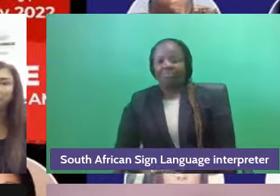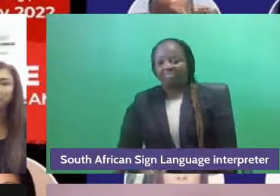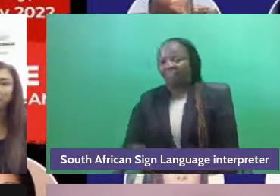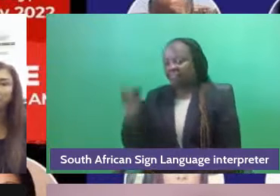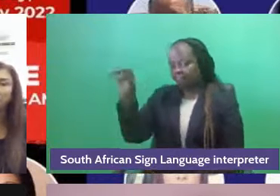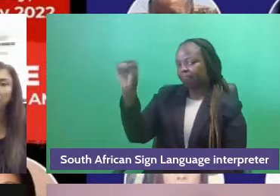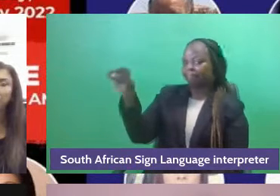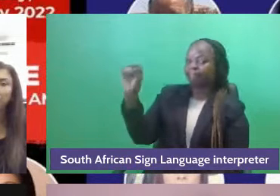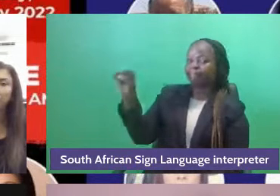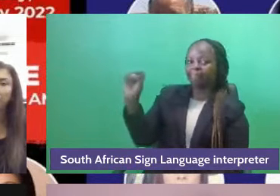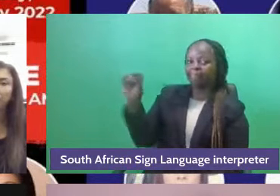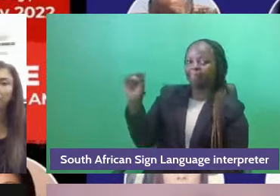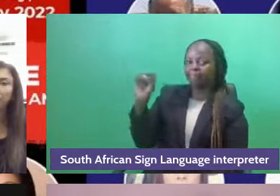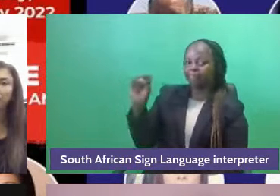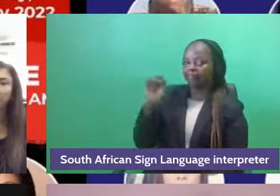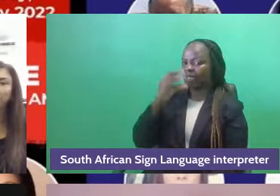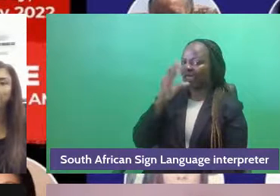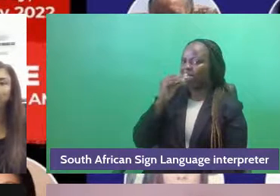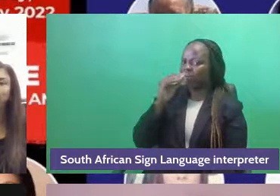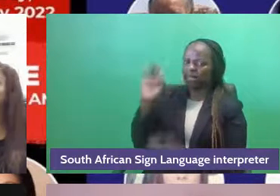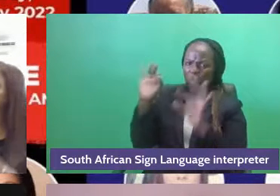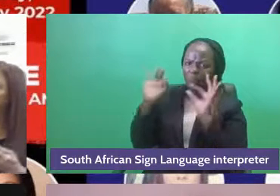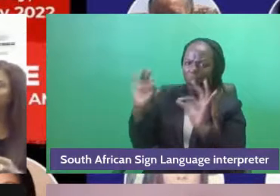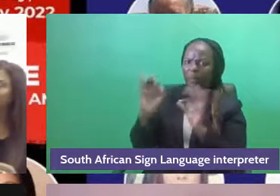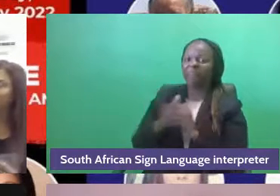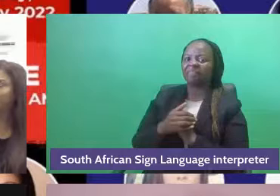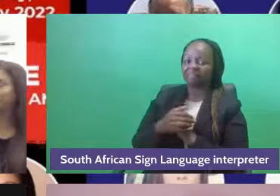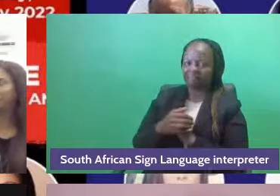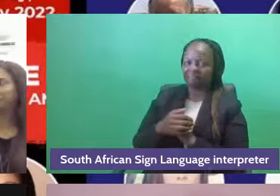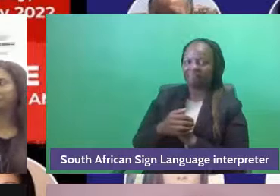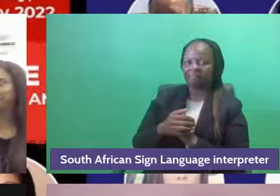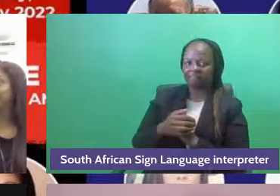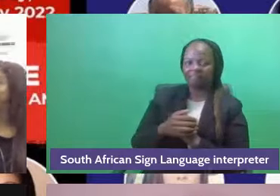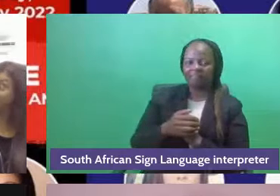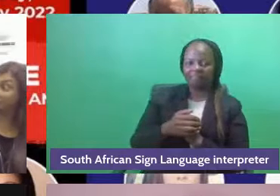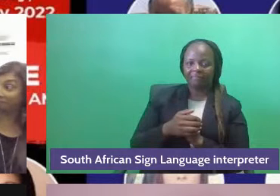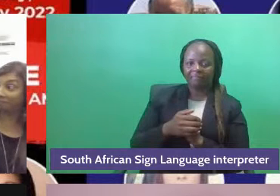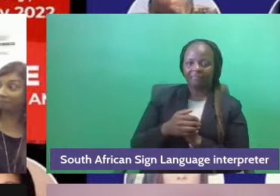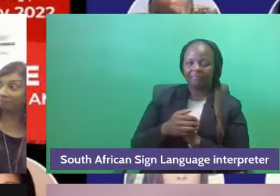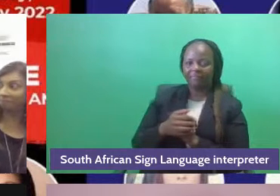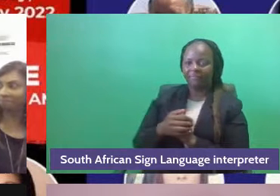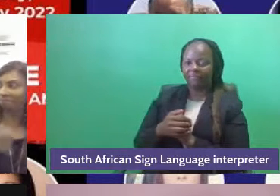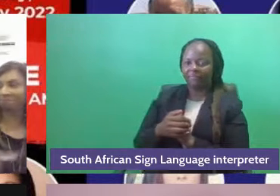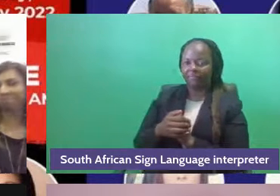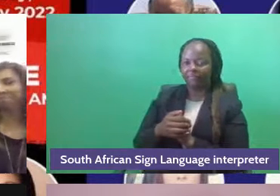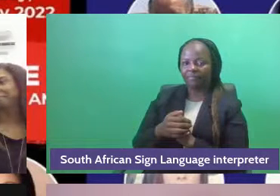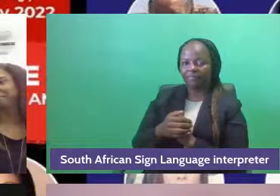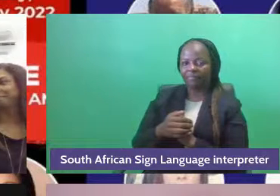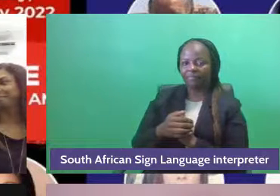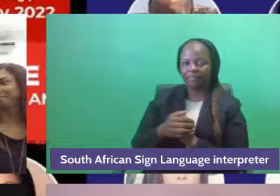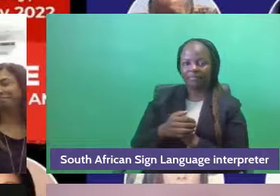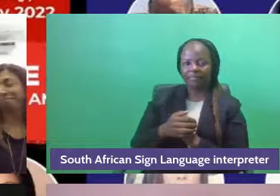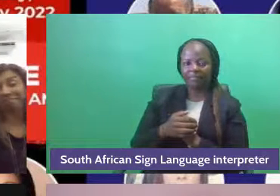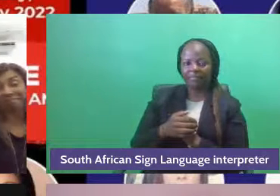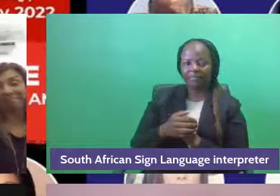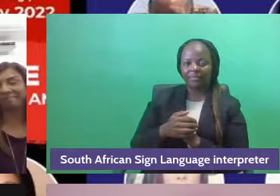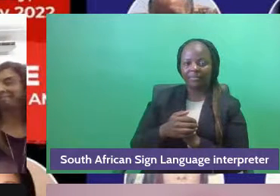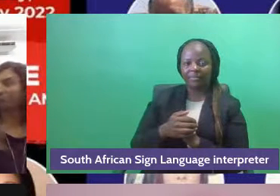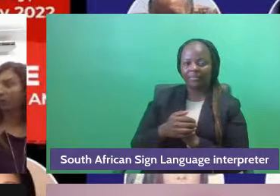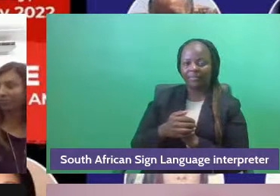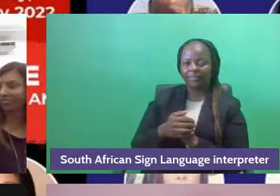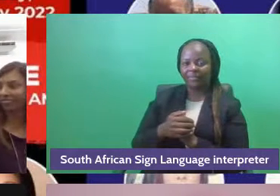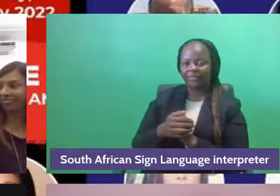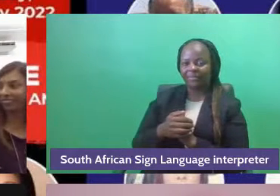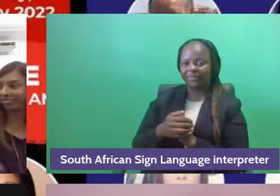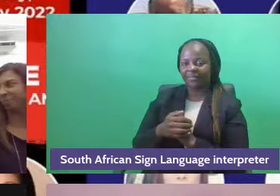Definitely. Great said, great said. And I think as a reflection, I think we're all speaking in the terms